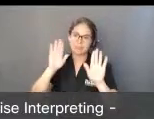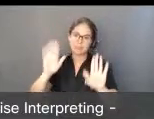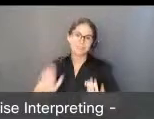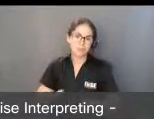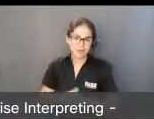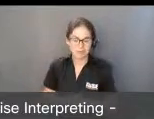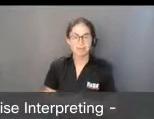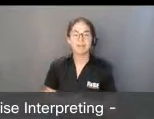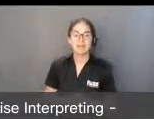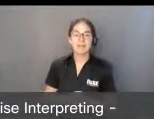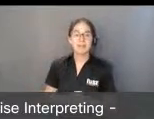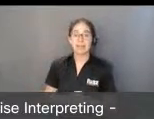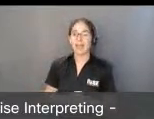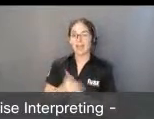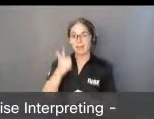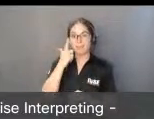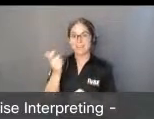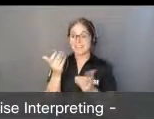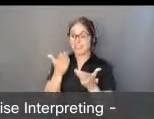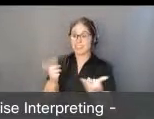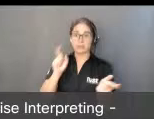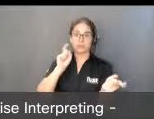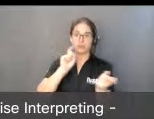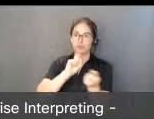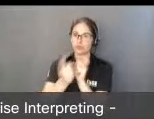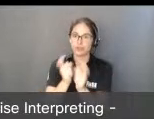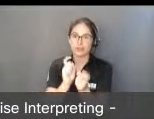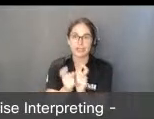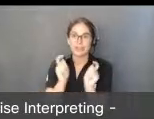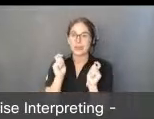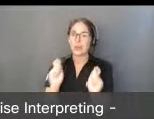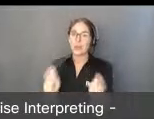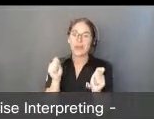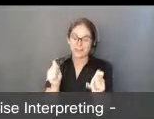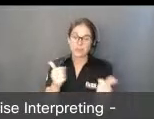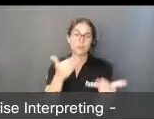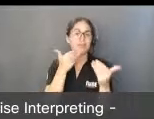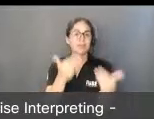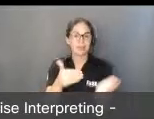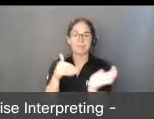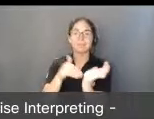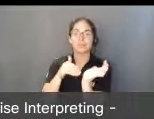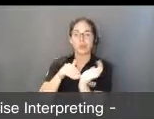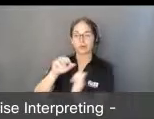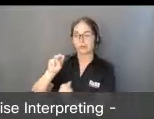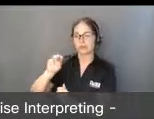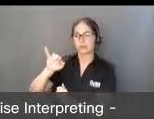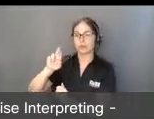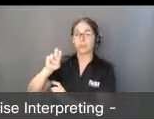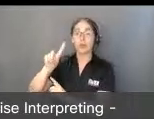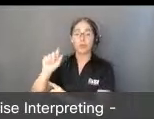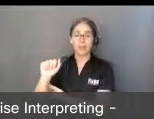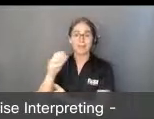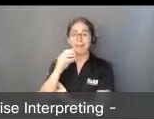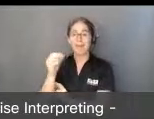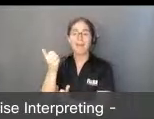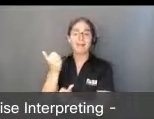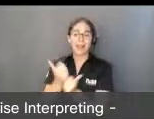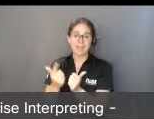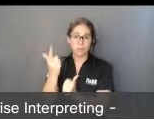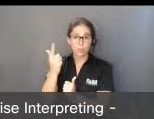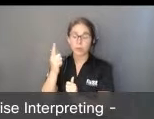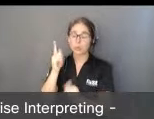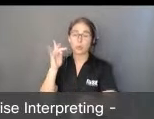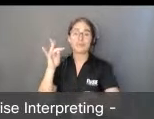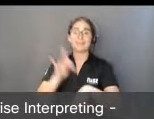Particularly given that things are changing very quickly. So I want to thank staff, Dr. Miranda, and cabinet, but everybody that touched this